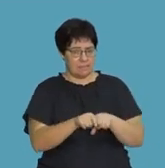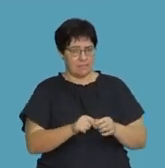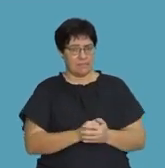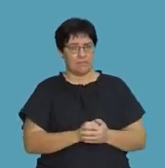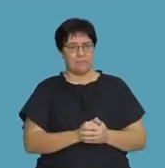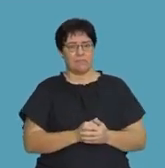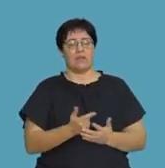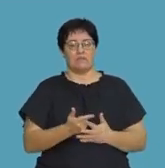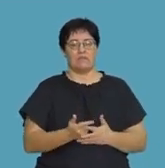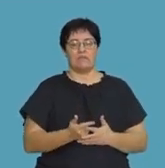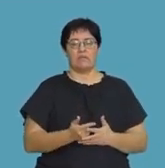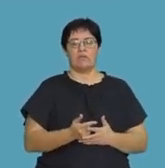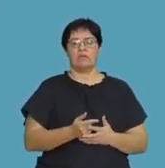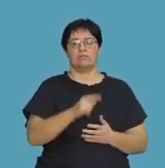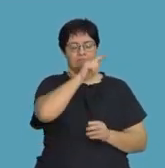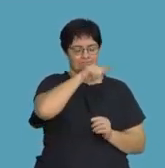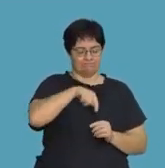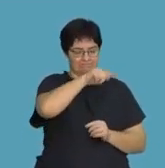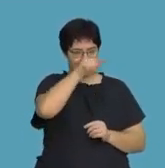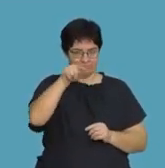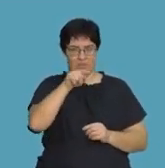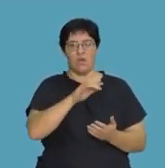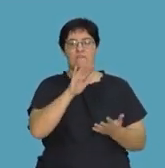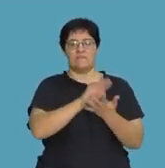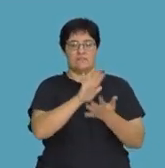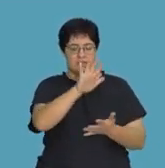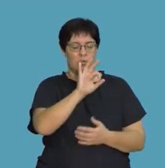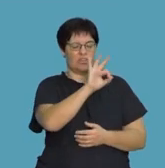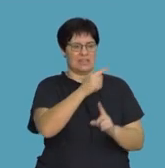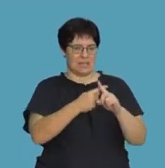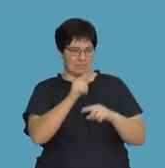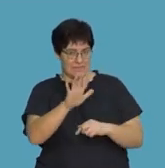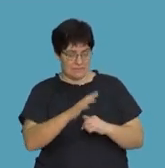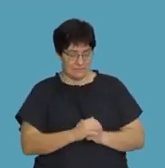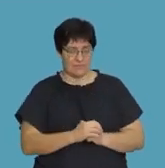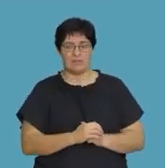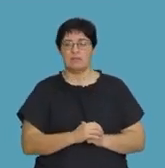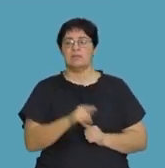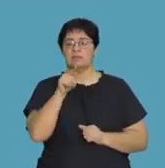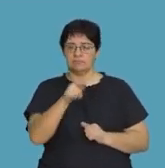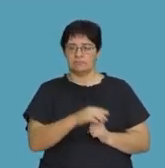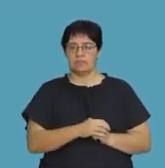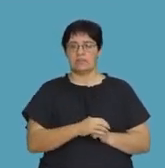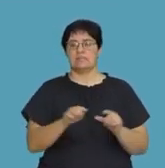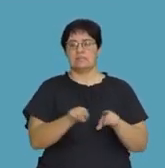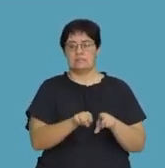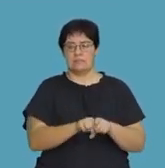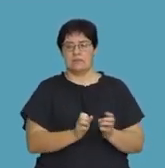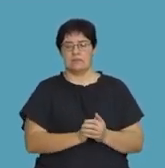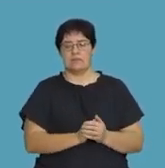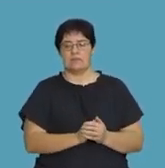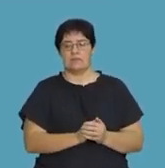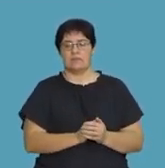this will be the same as root of 15, right? Then plus, here I will have this as the same